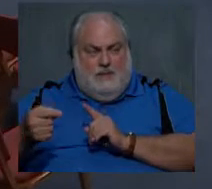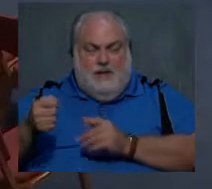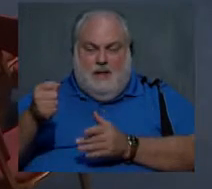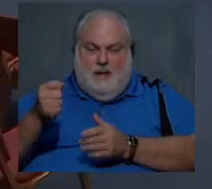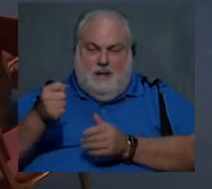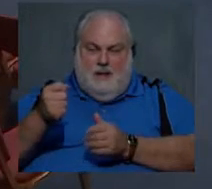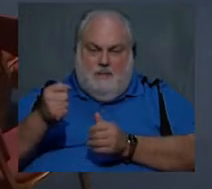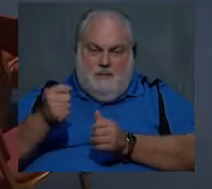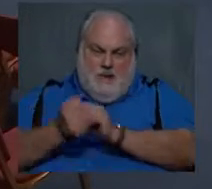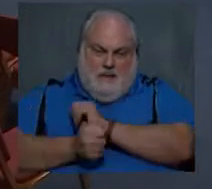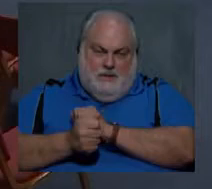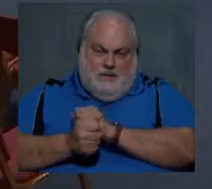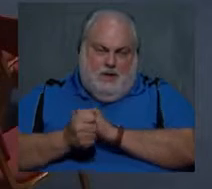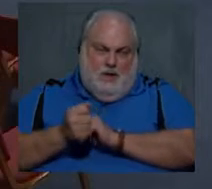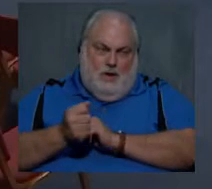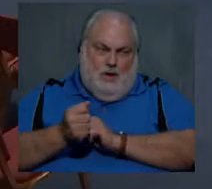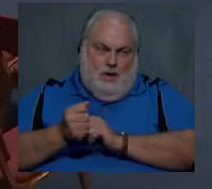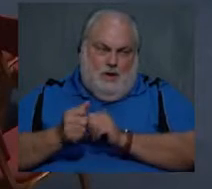application passes unanimously.